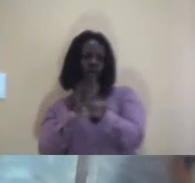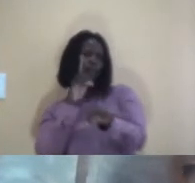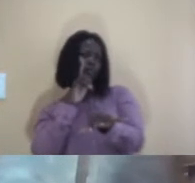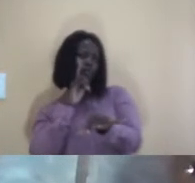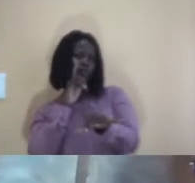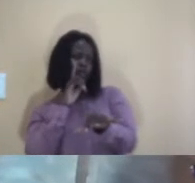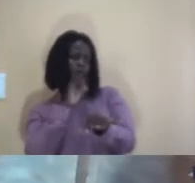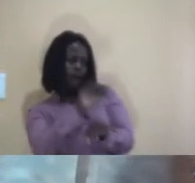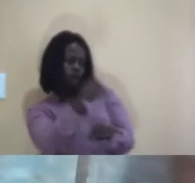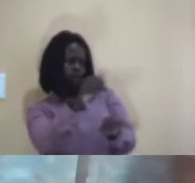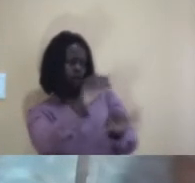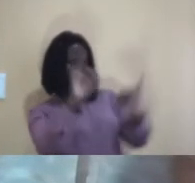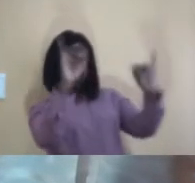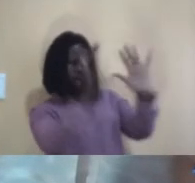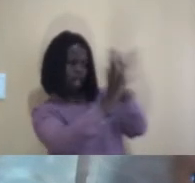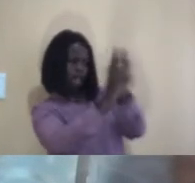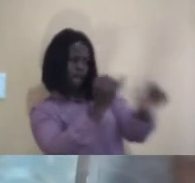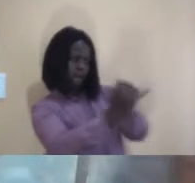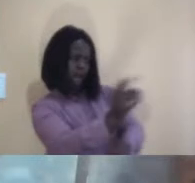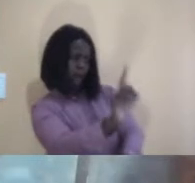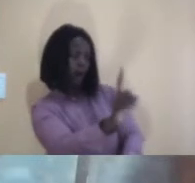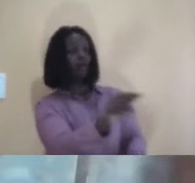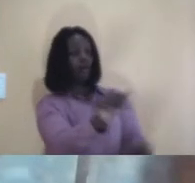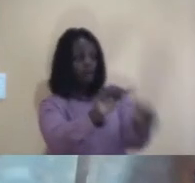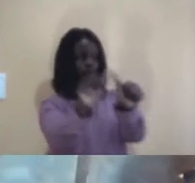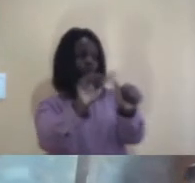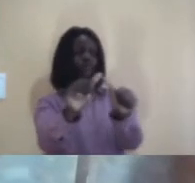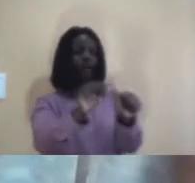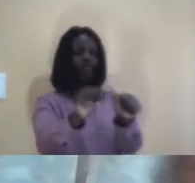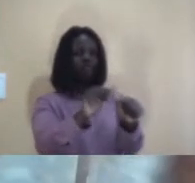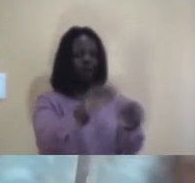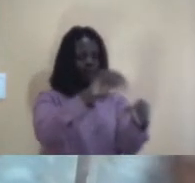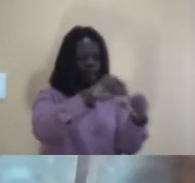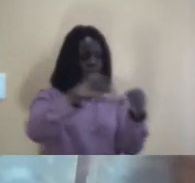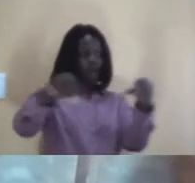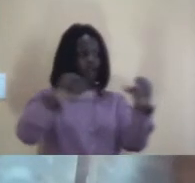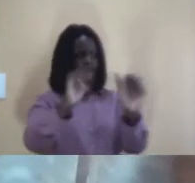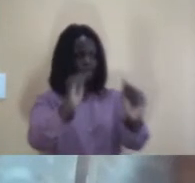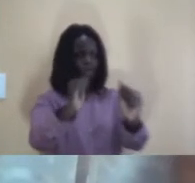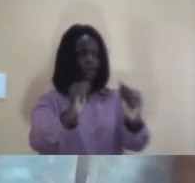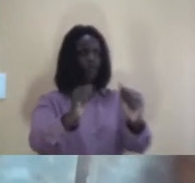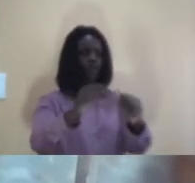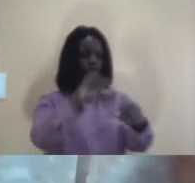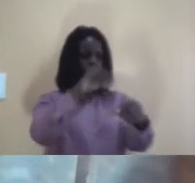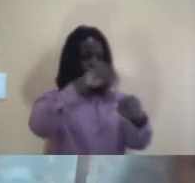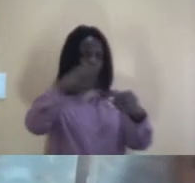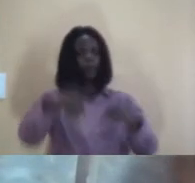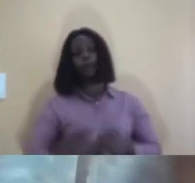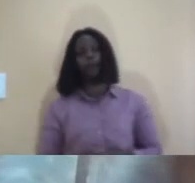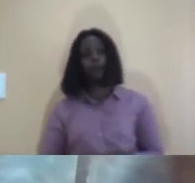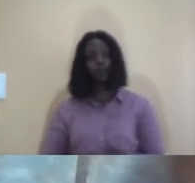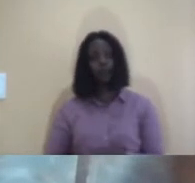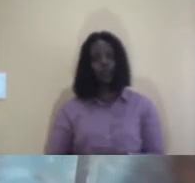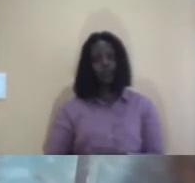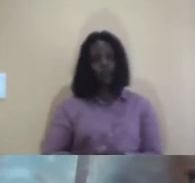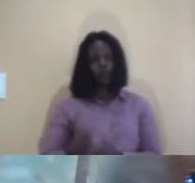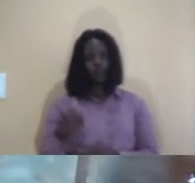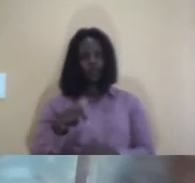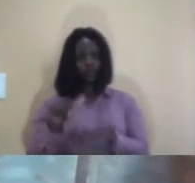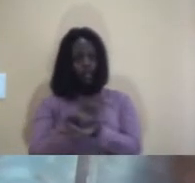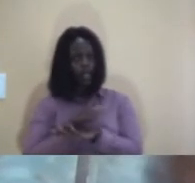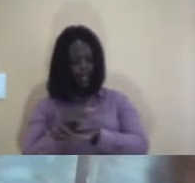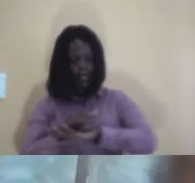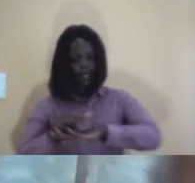drought-sensitive crops to more appropriate ones. Lastly, Chairperson, land planning acknowledges